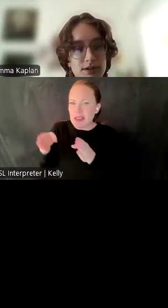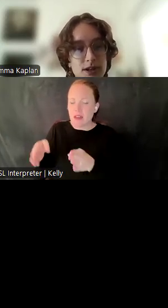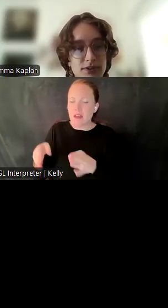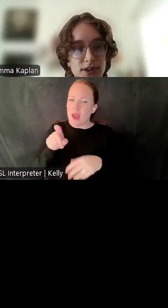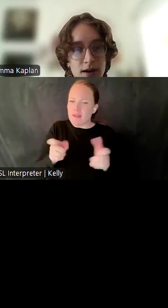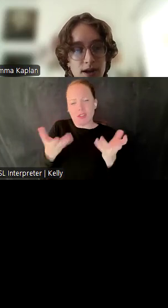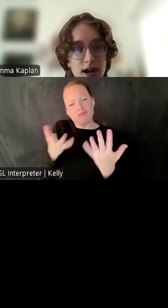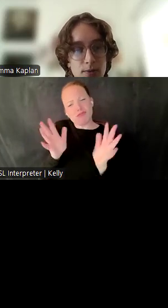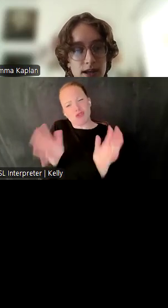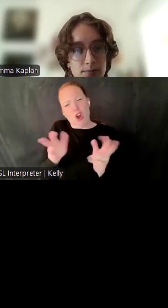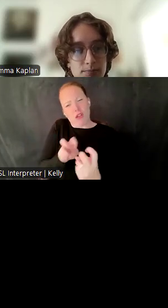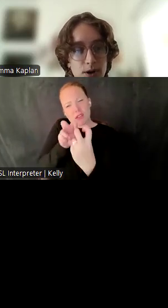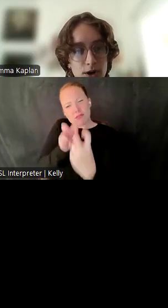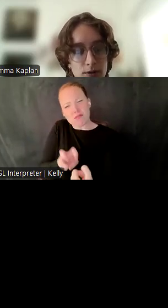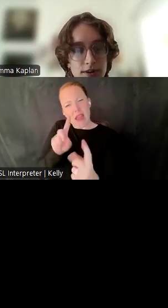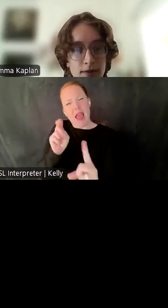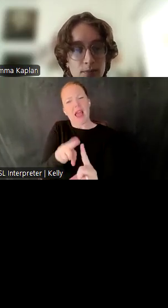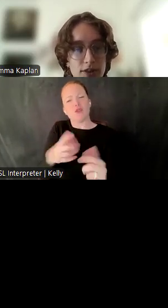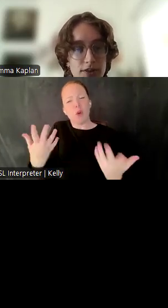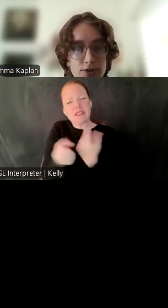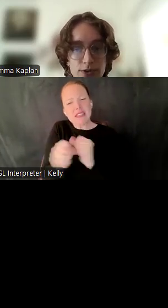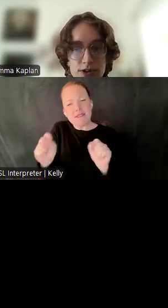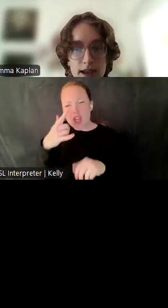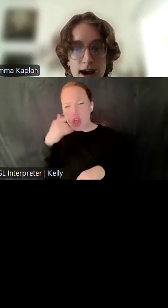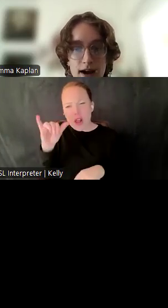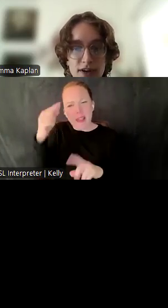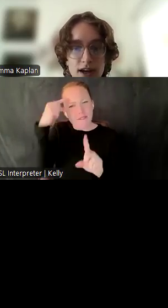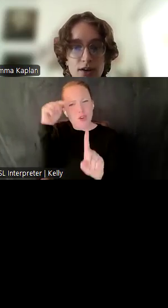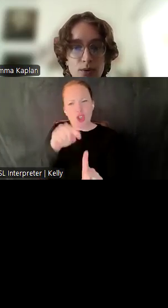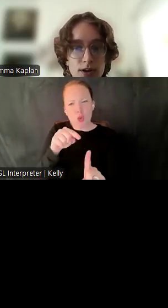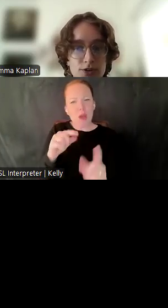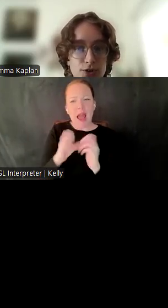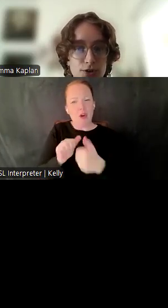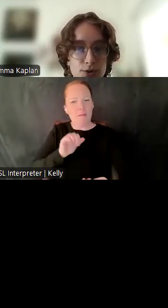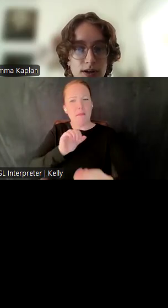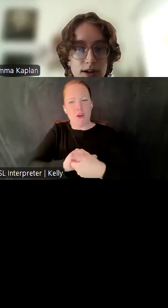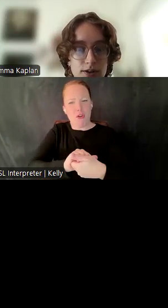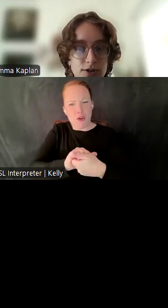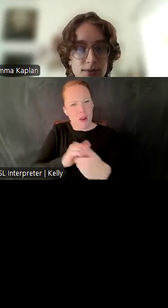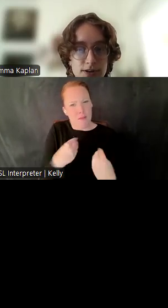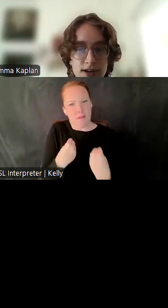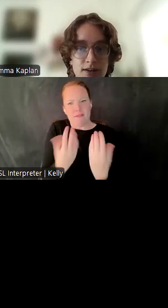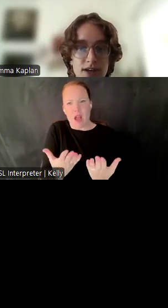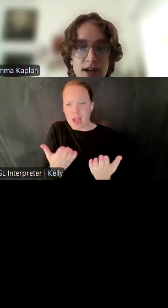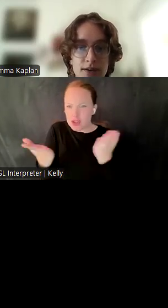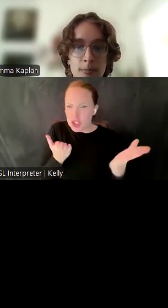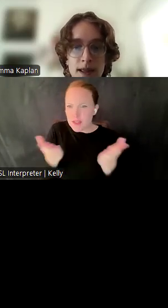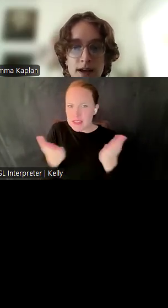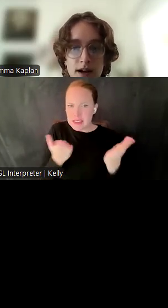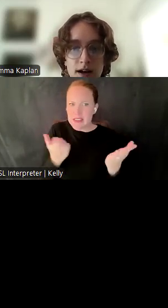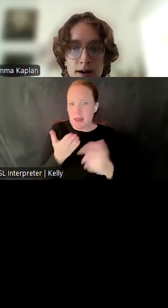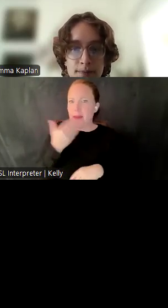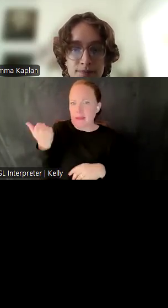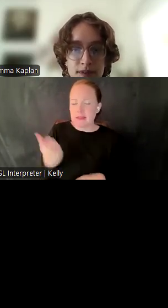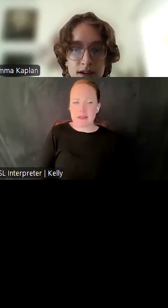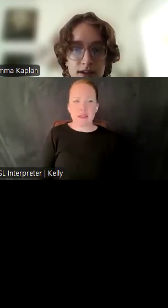what safety means for them and how we can partner with them with the tools that we have in order to serve them as an advocate.